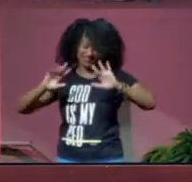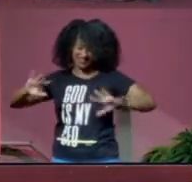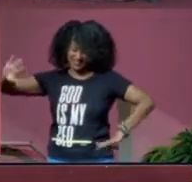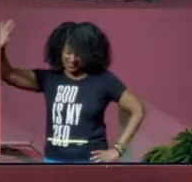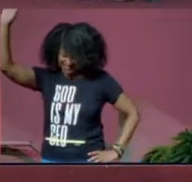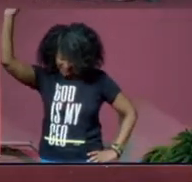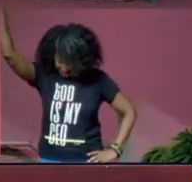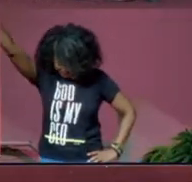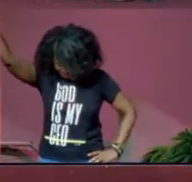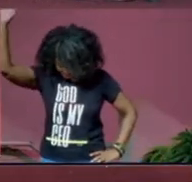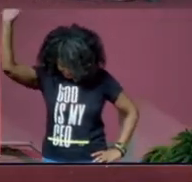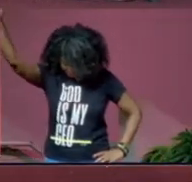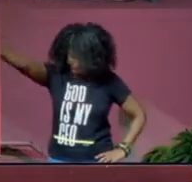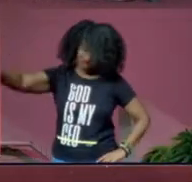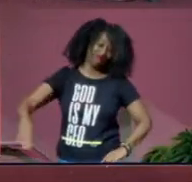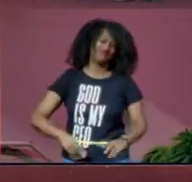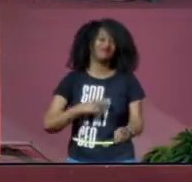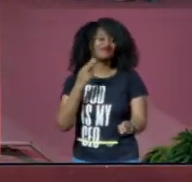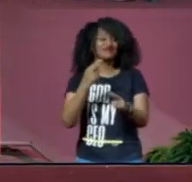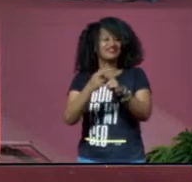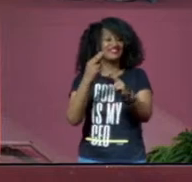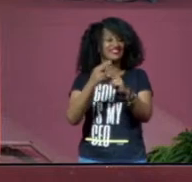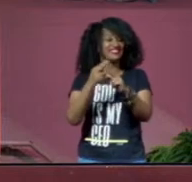Bless his name.